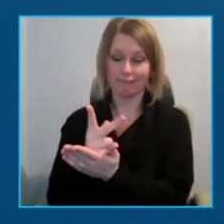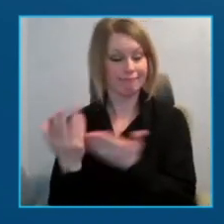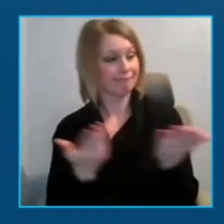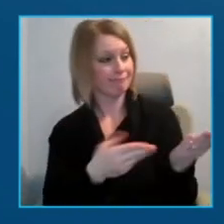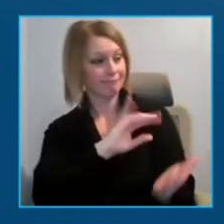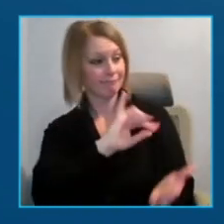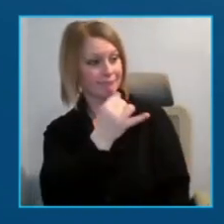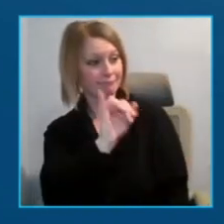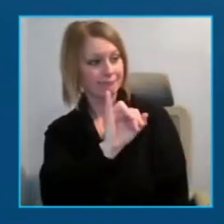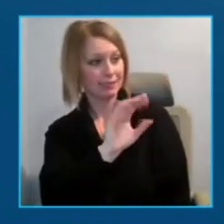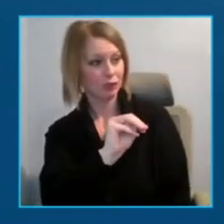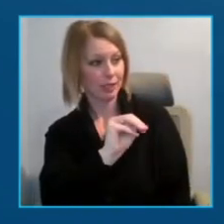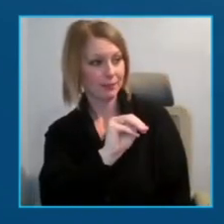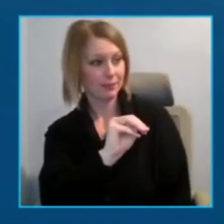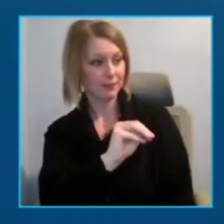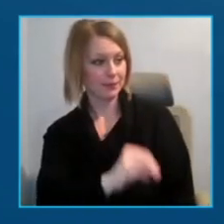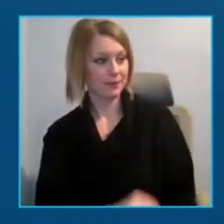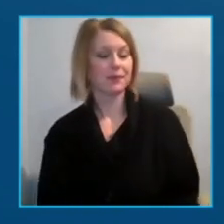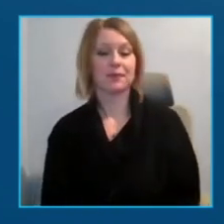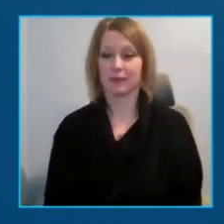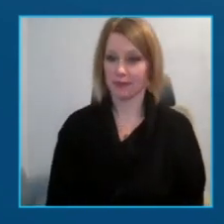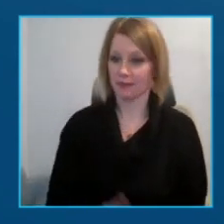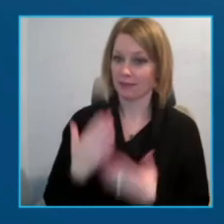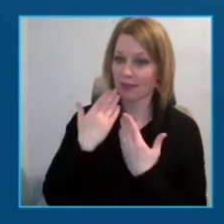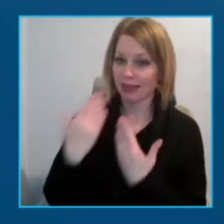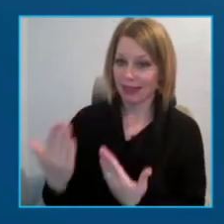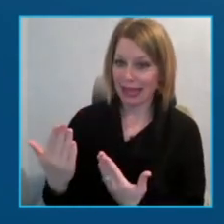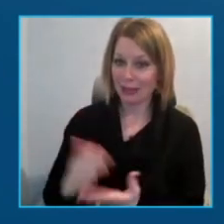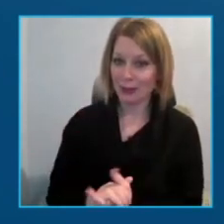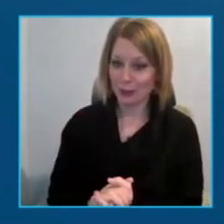Thank you, Lorraine.